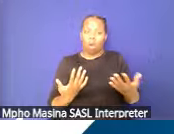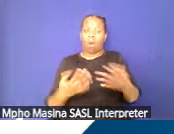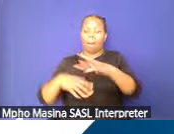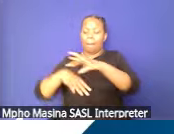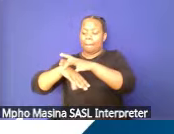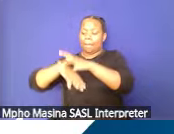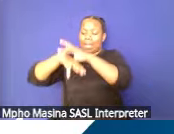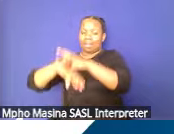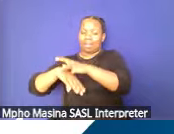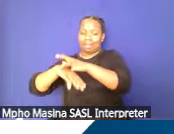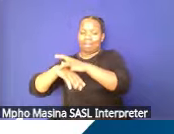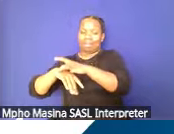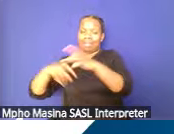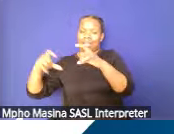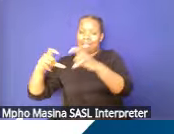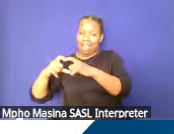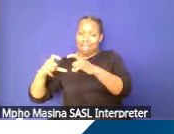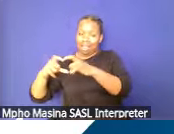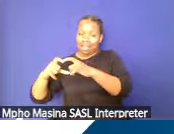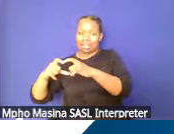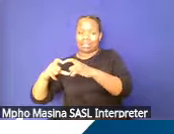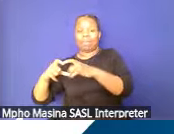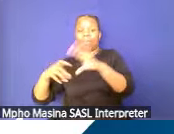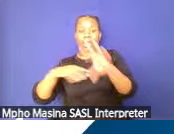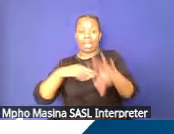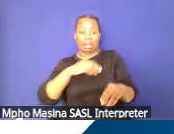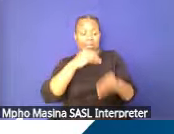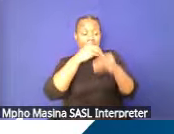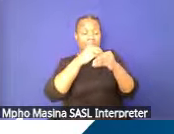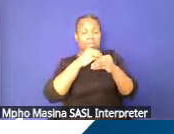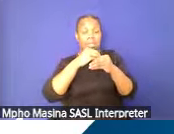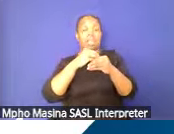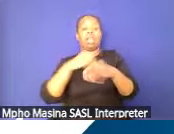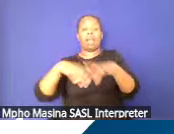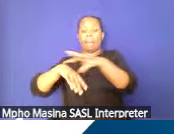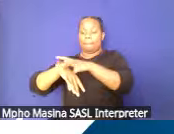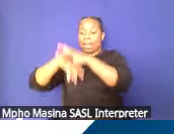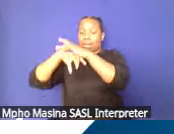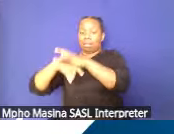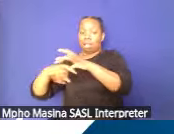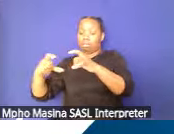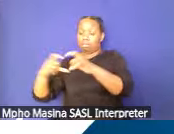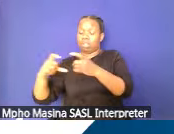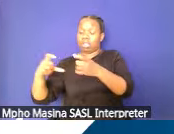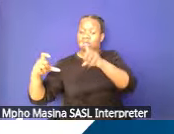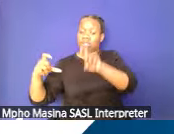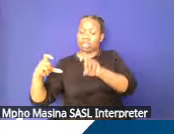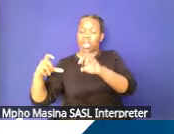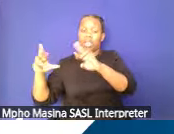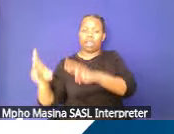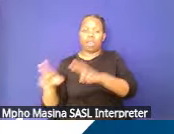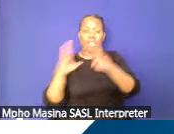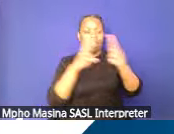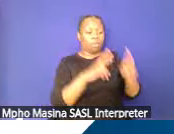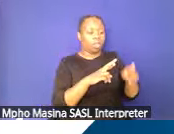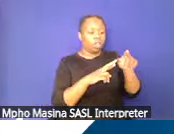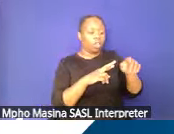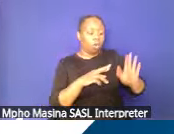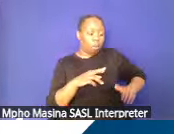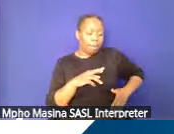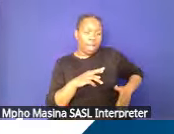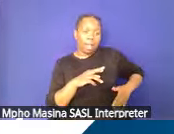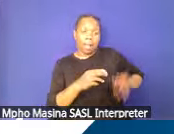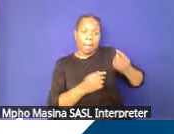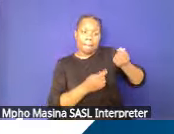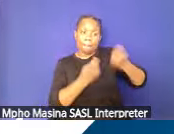and the additional medical tax credit, which refers to your out-of-pocket